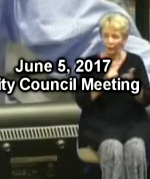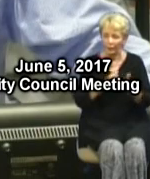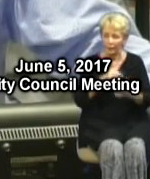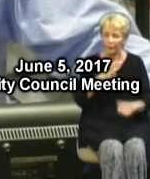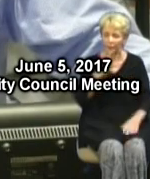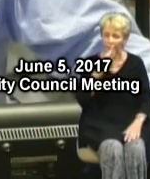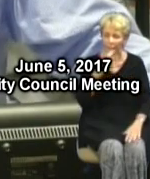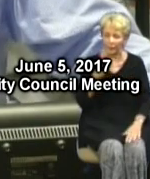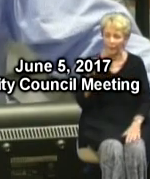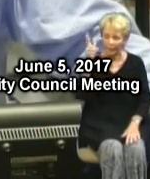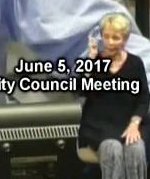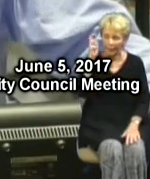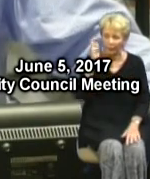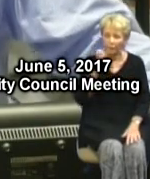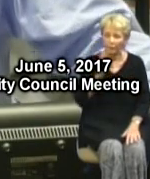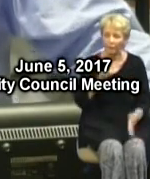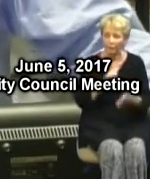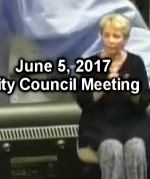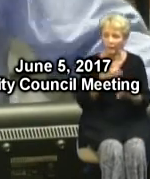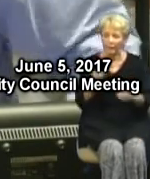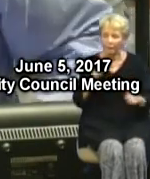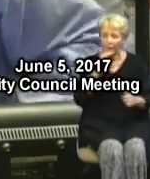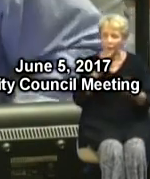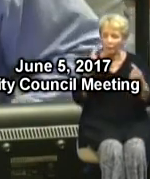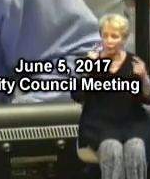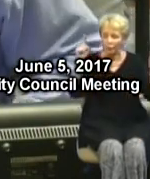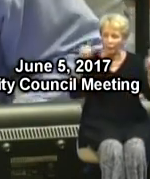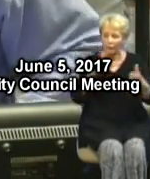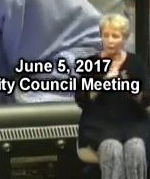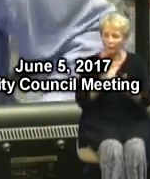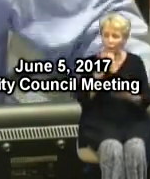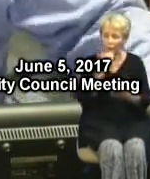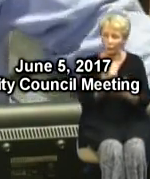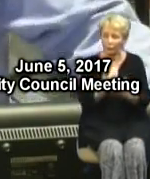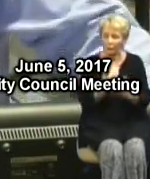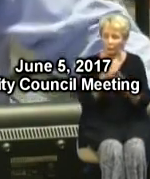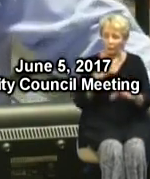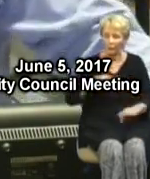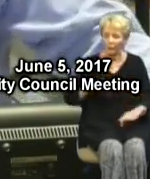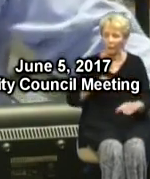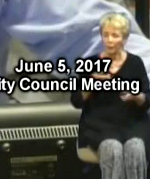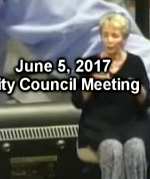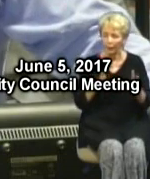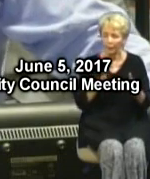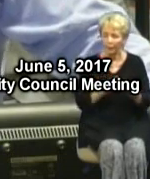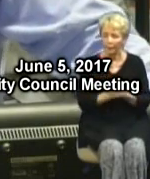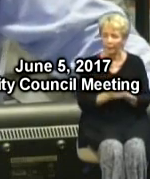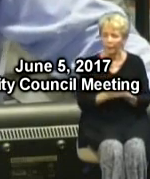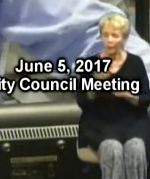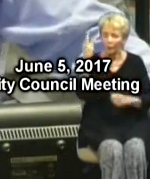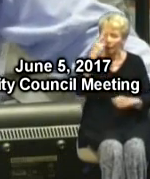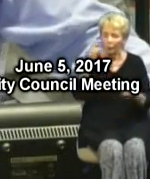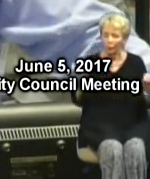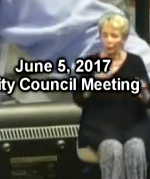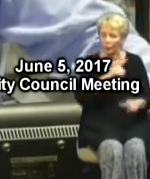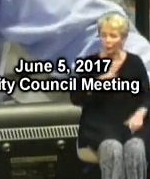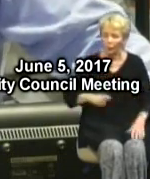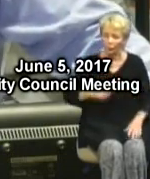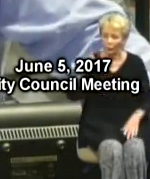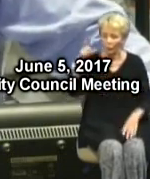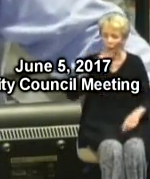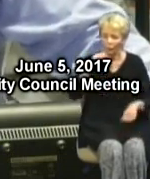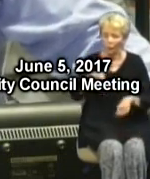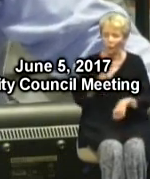and in the hearing, and that things could be achieved in a constructive and beneficial manner. We realize, oh Lord, that you have